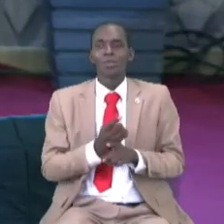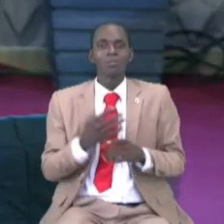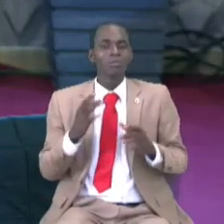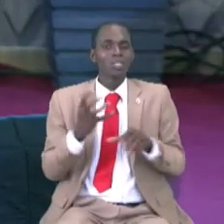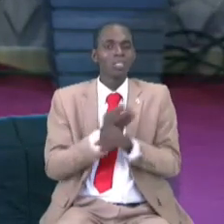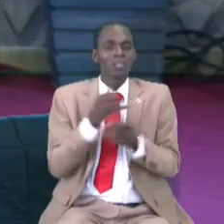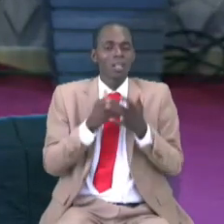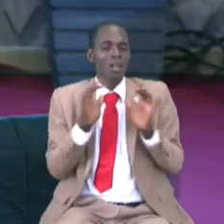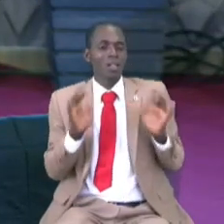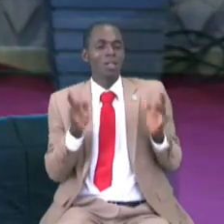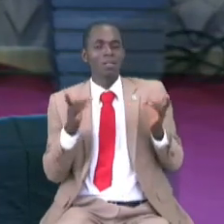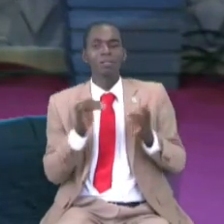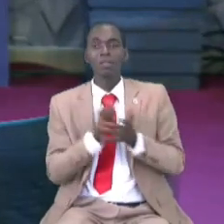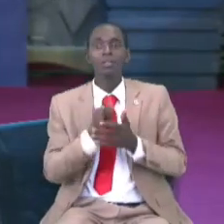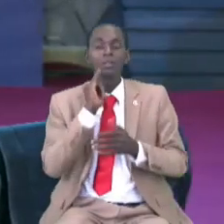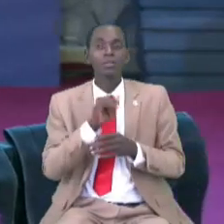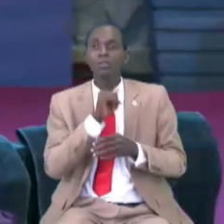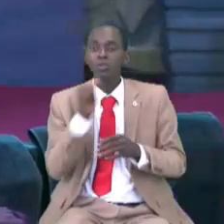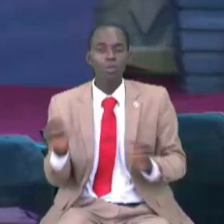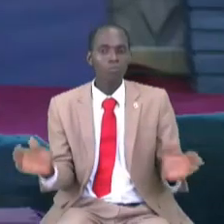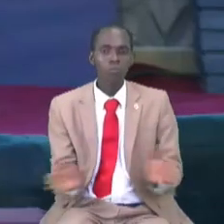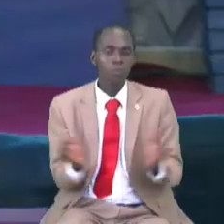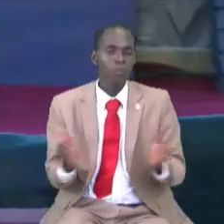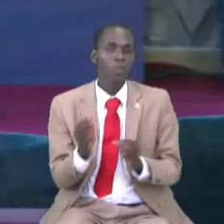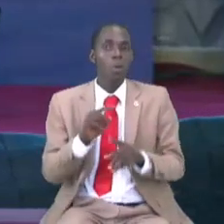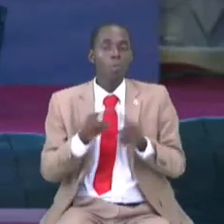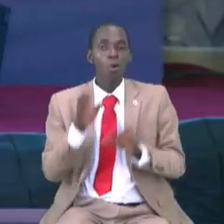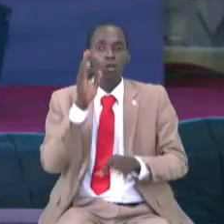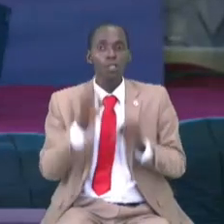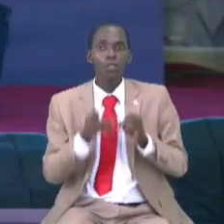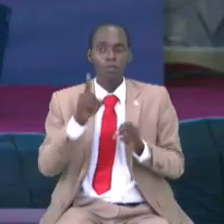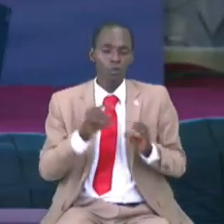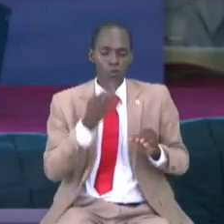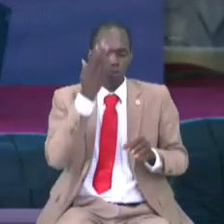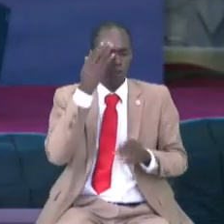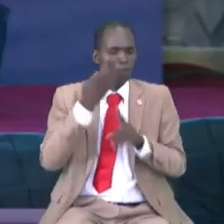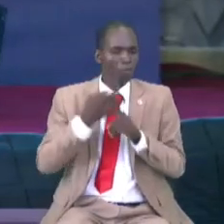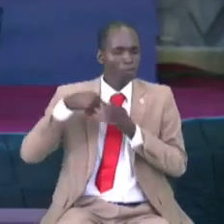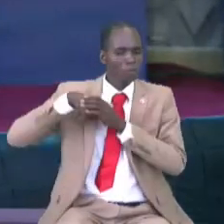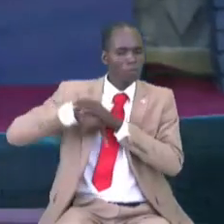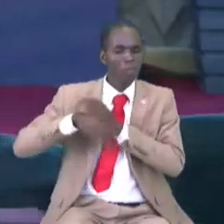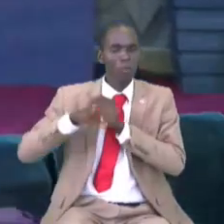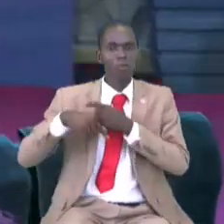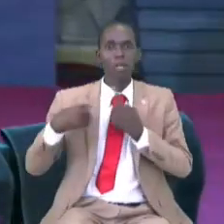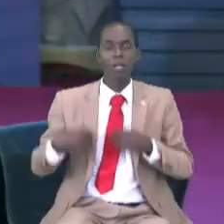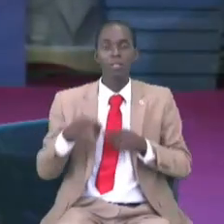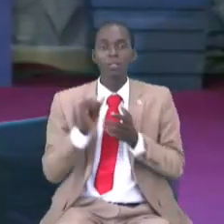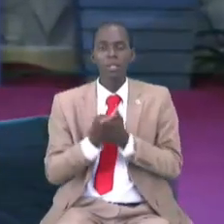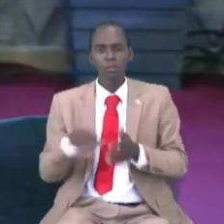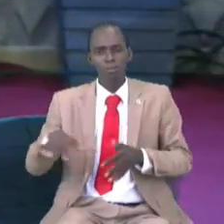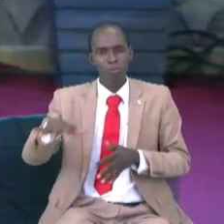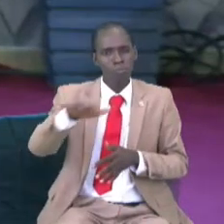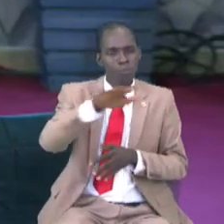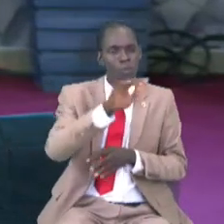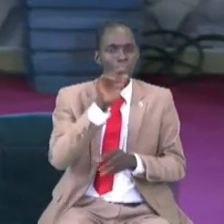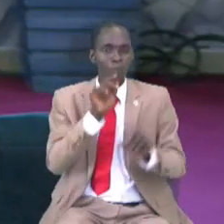the depth of your heart that these people, they are ready for judgment, and the axe is already